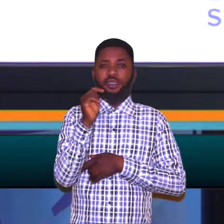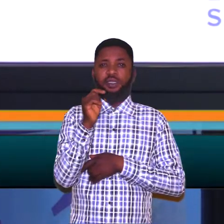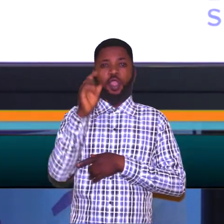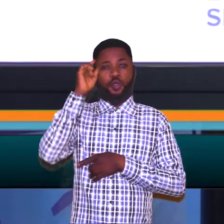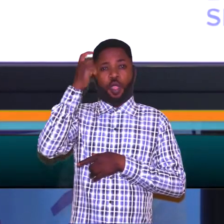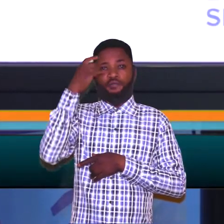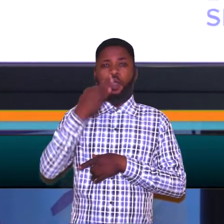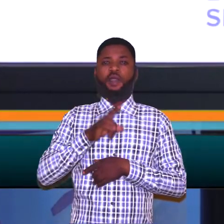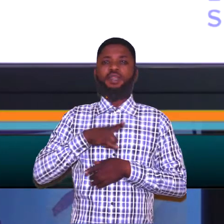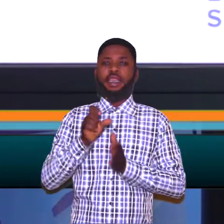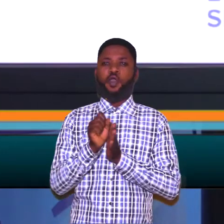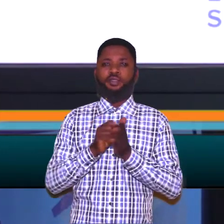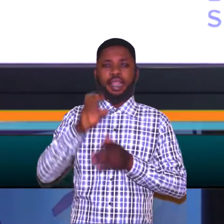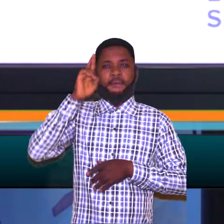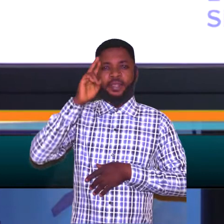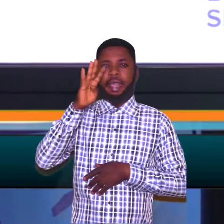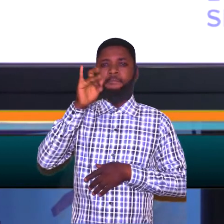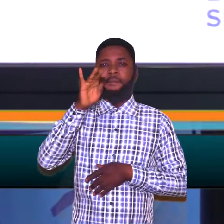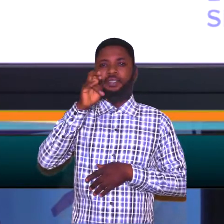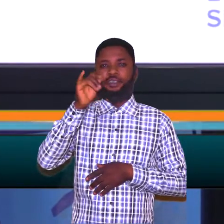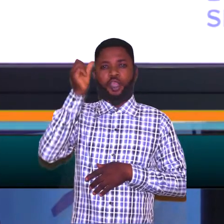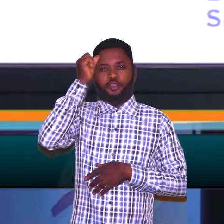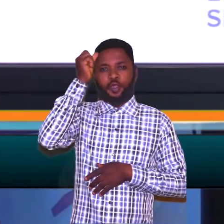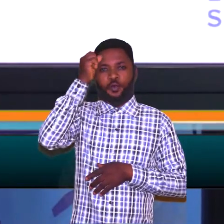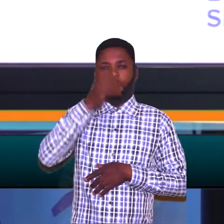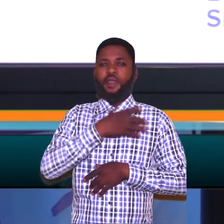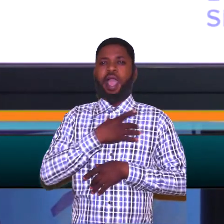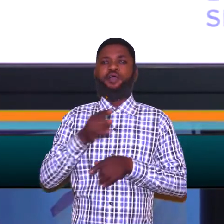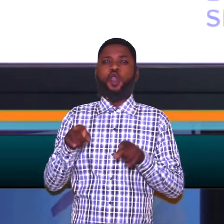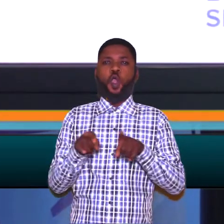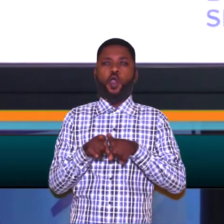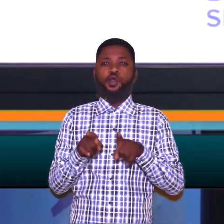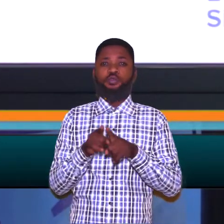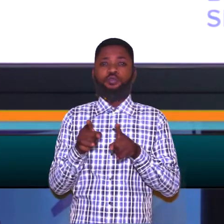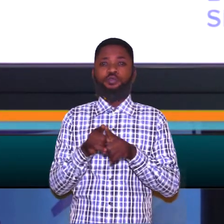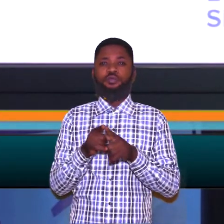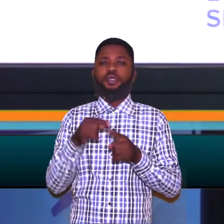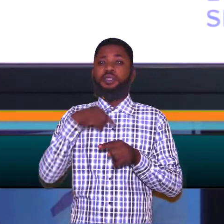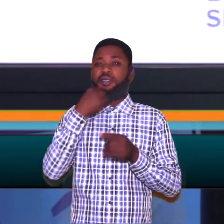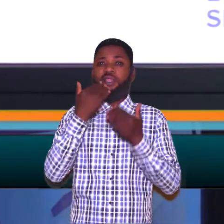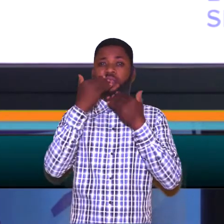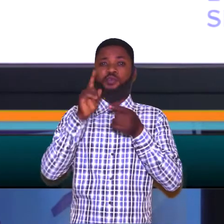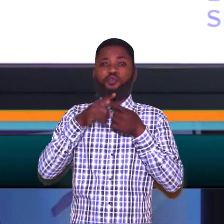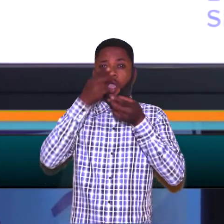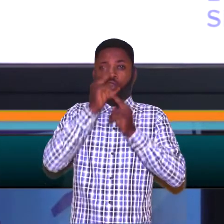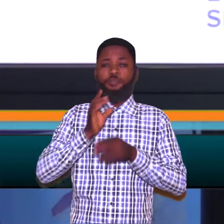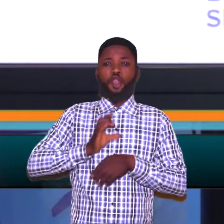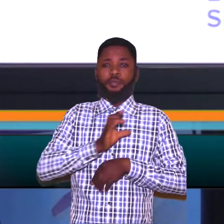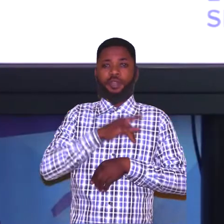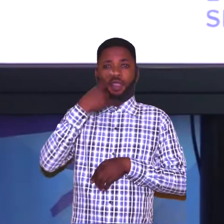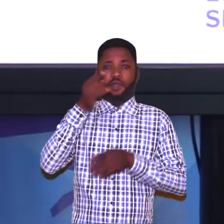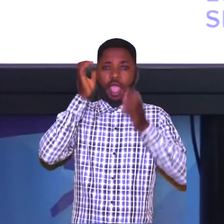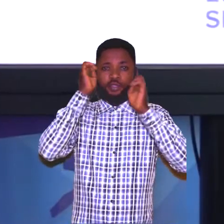the governor of Lagos State, Mr. Babajide Sanwo-Olu, and also saying thank you to the Honorable Commissioner